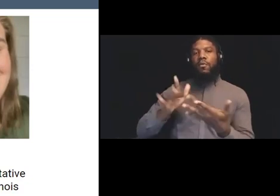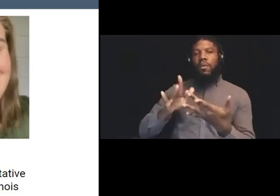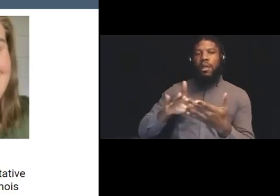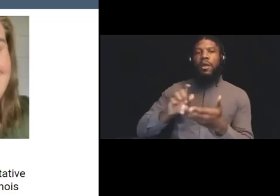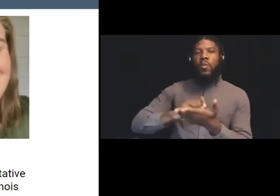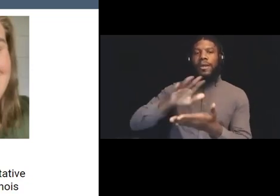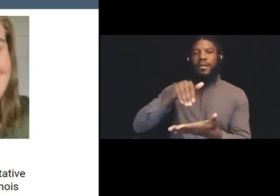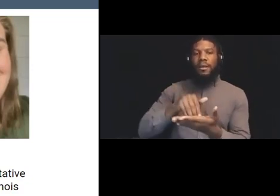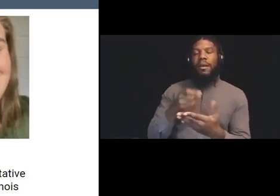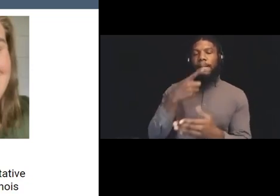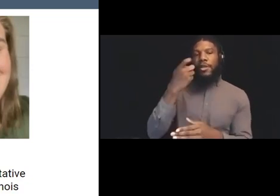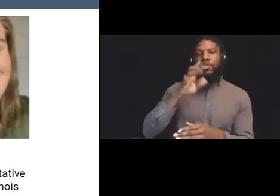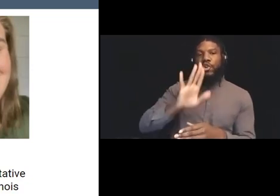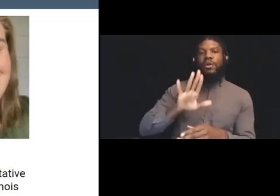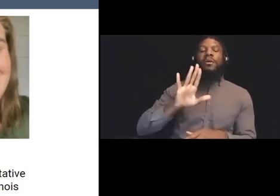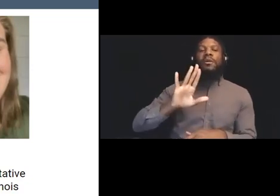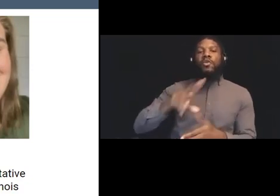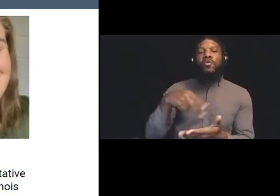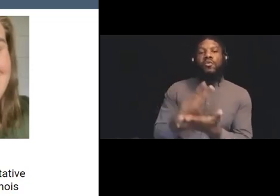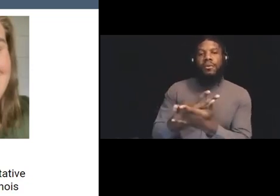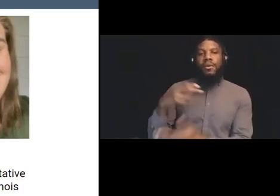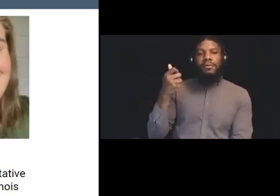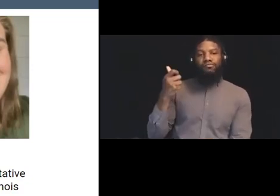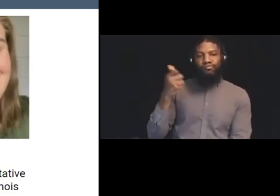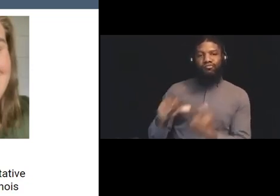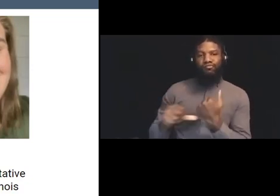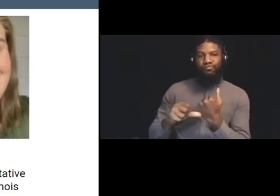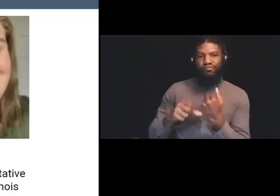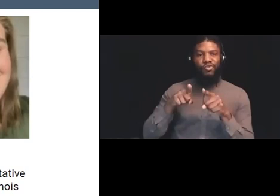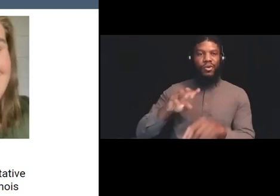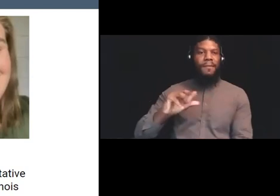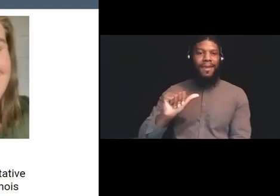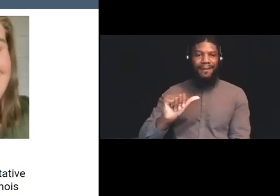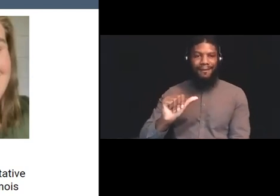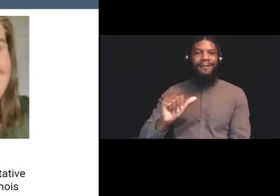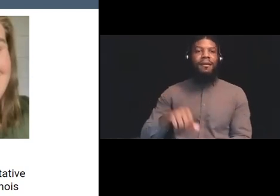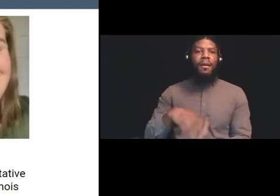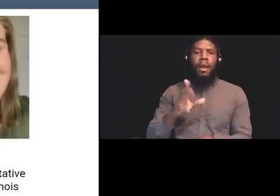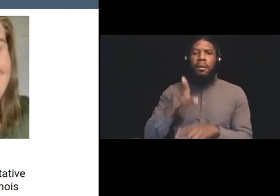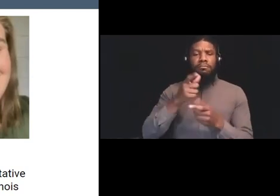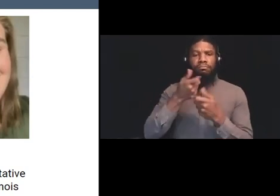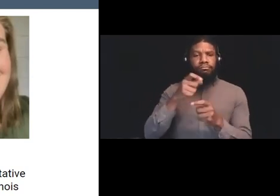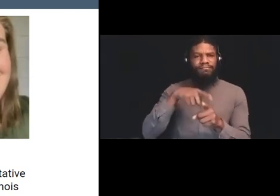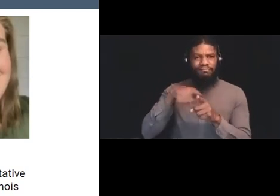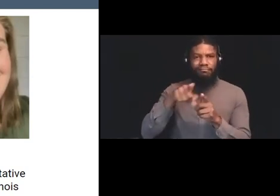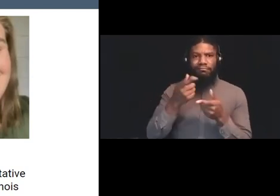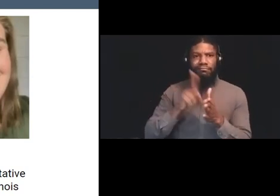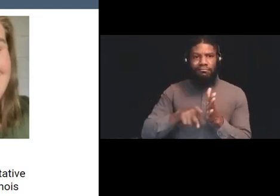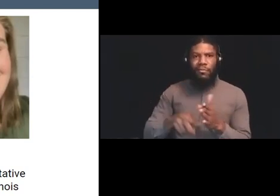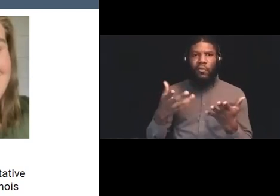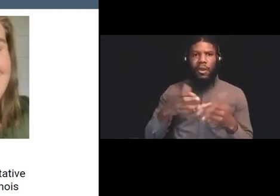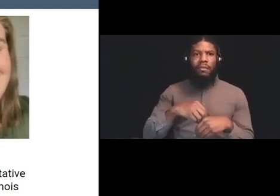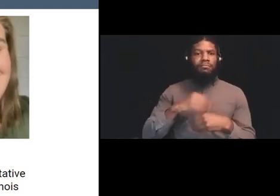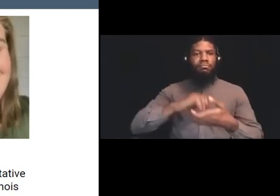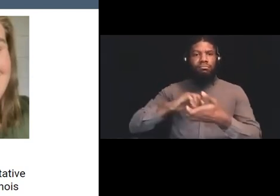her graduate assistantship during her MA. Her particular research interests involve creating collaborative writing